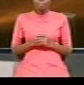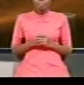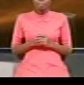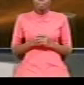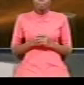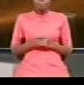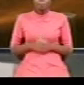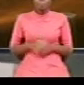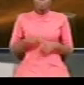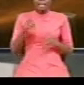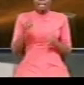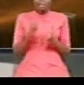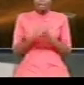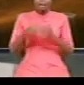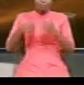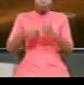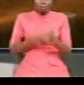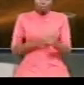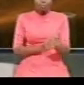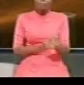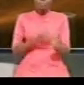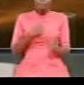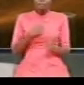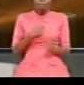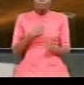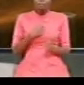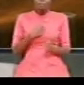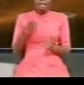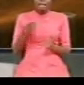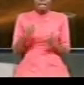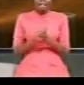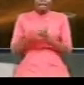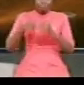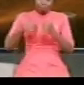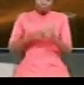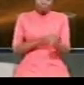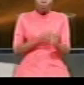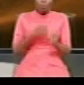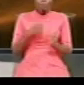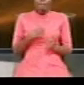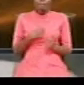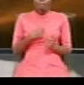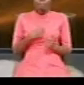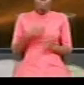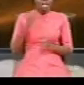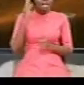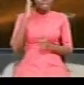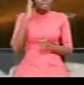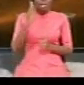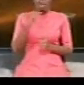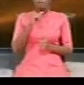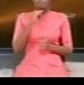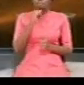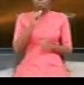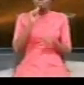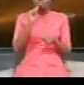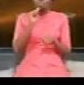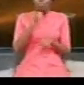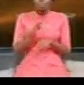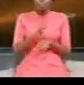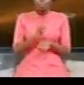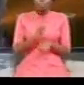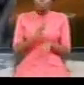He that follow me shall not walk